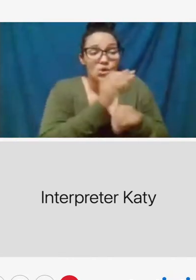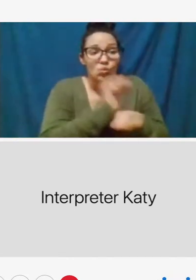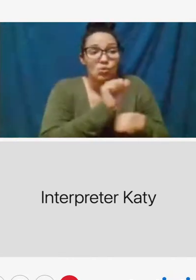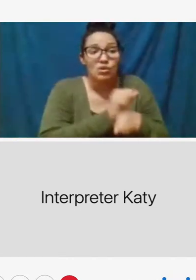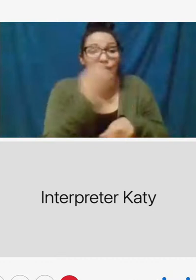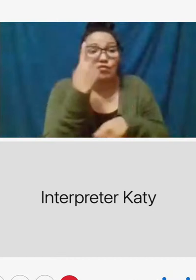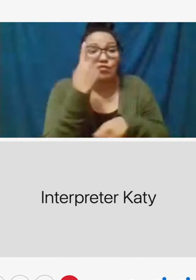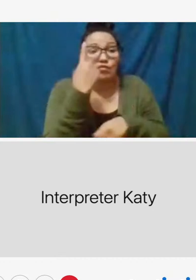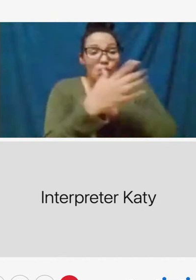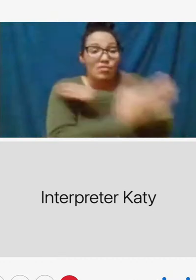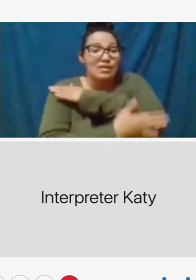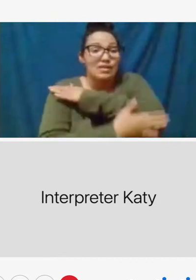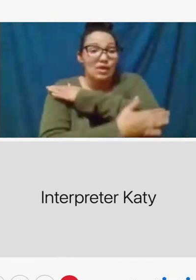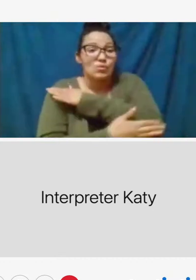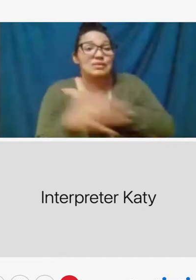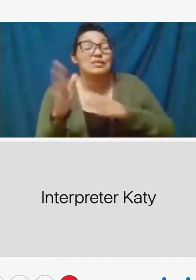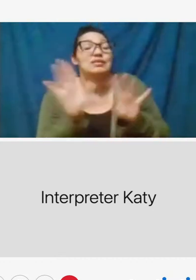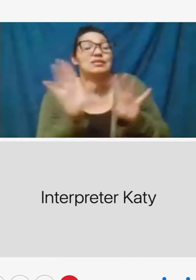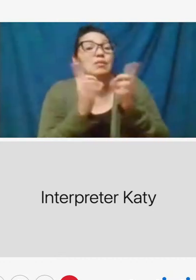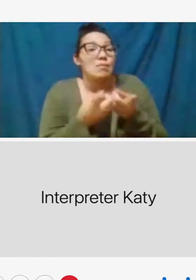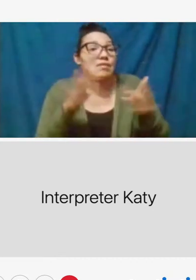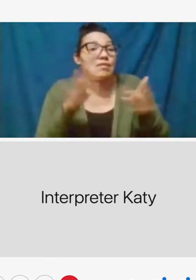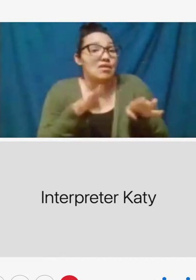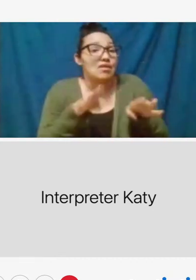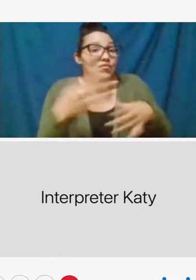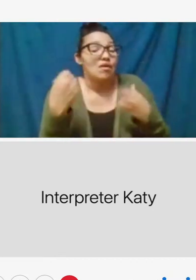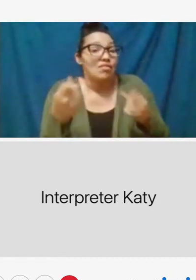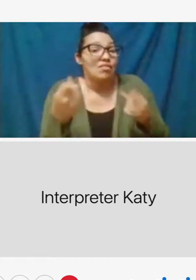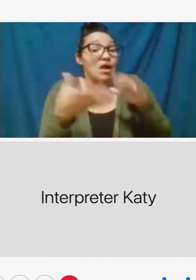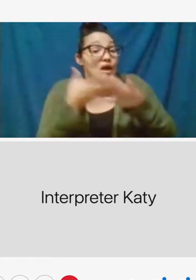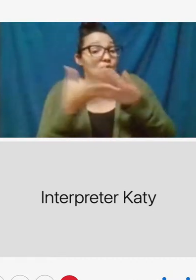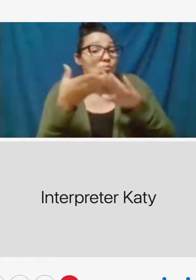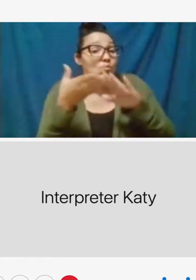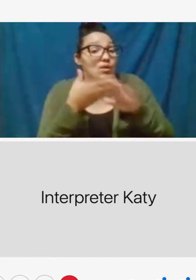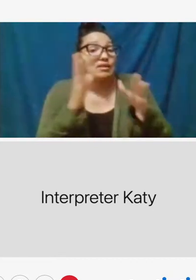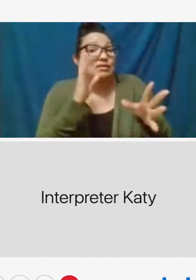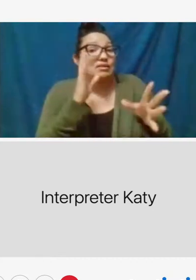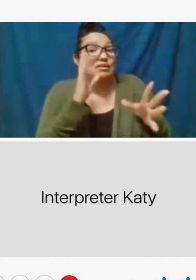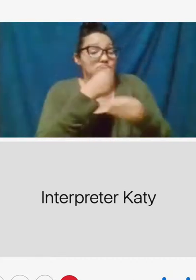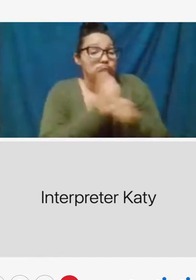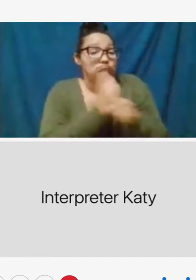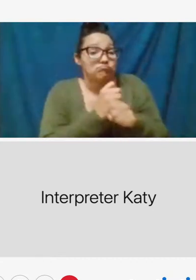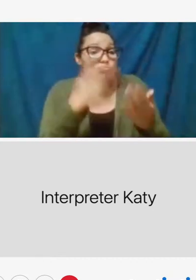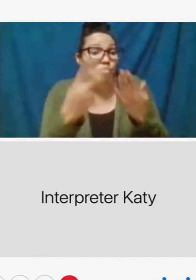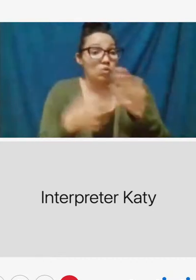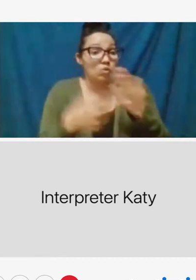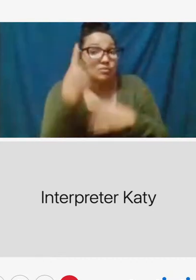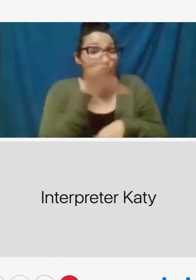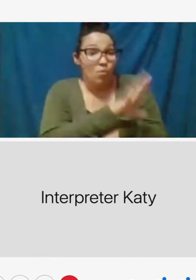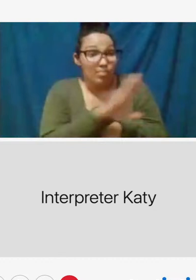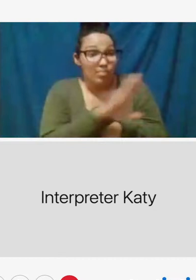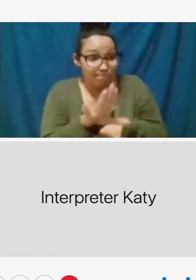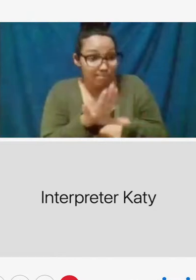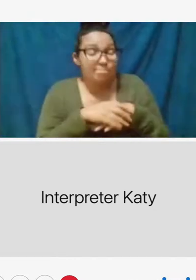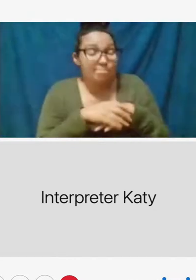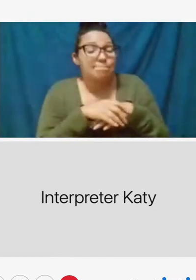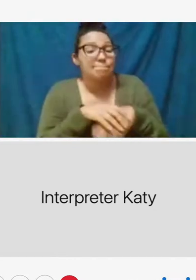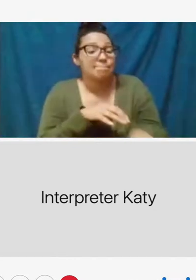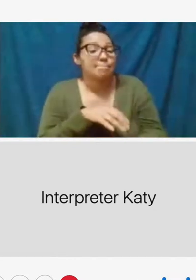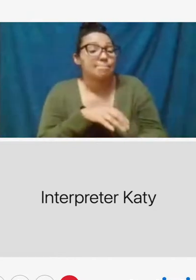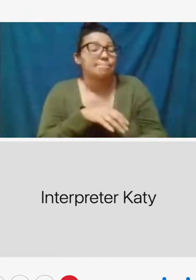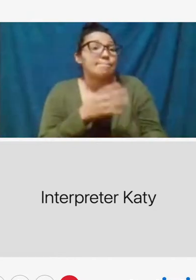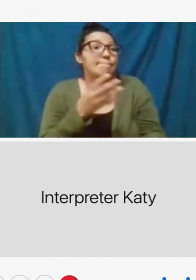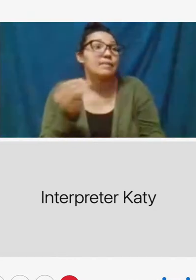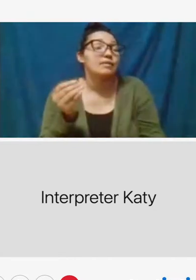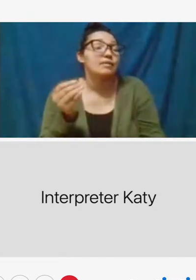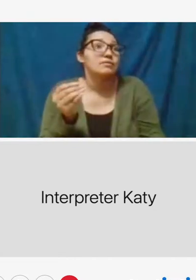Health I ran and created programs for them um and talking